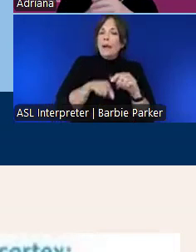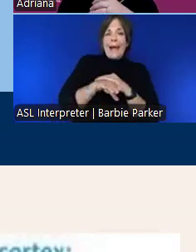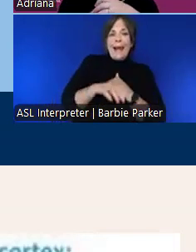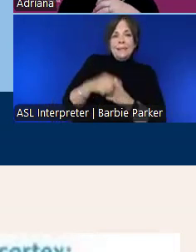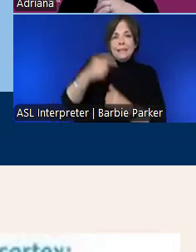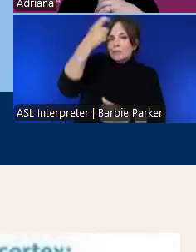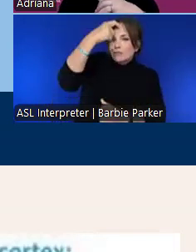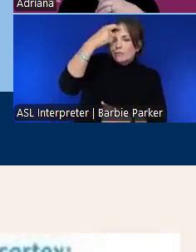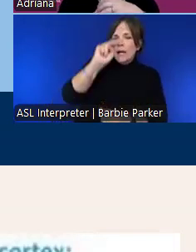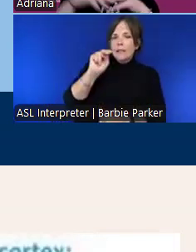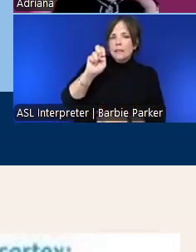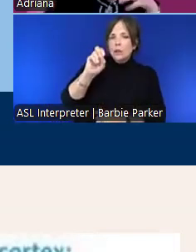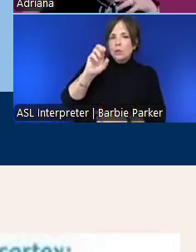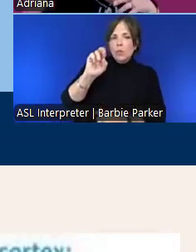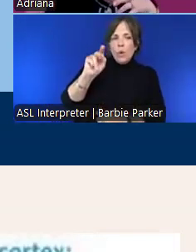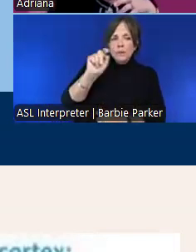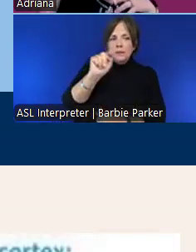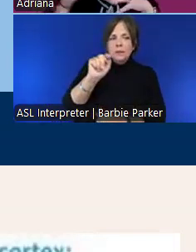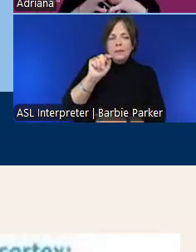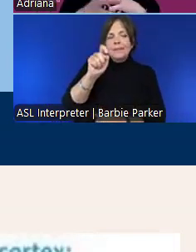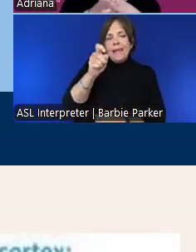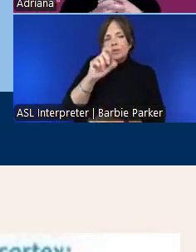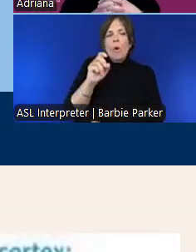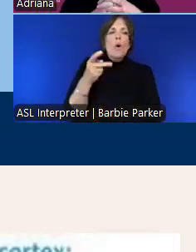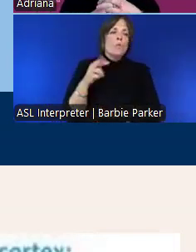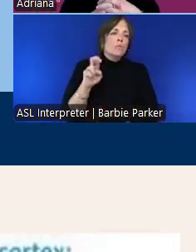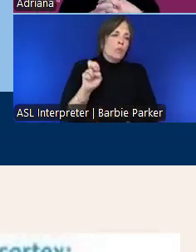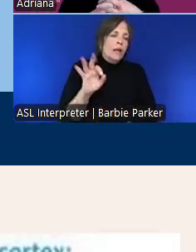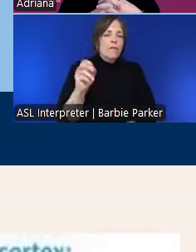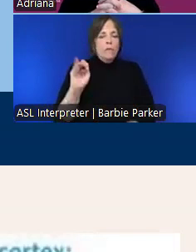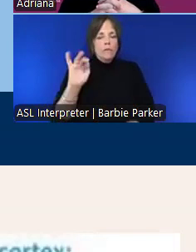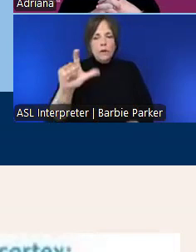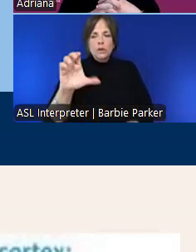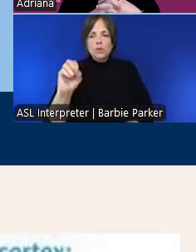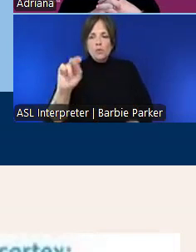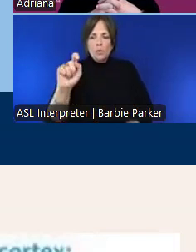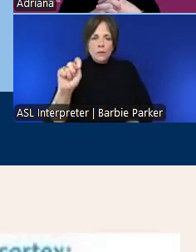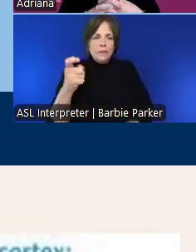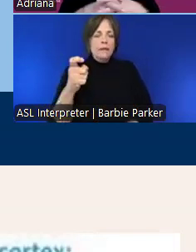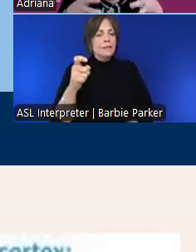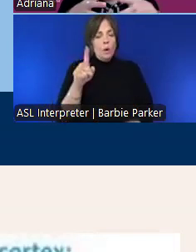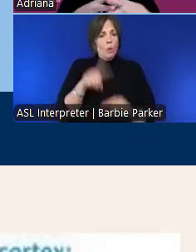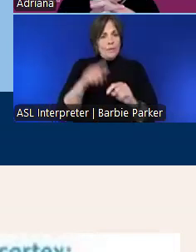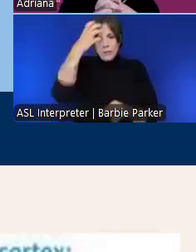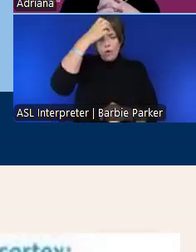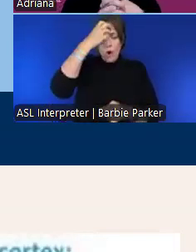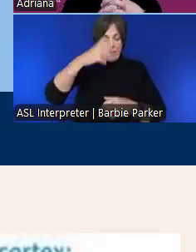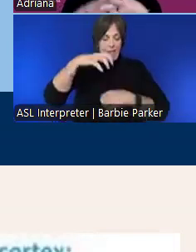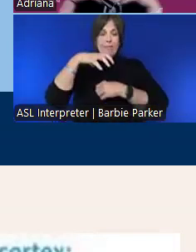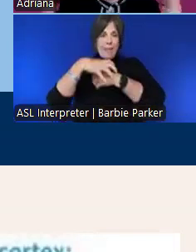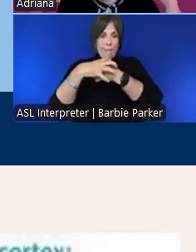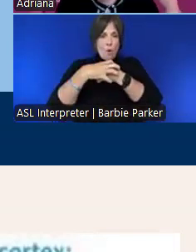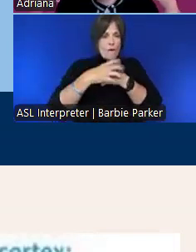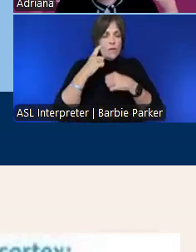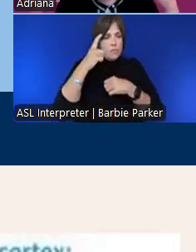prefrontal cortex. That again, that part that allows us to problem solve. It's